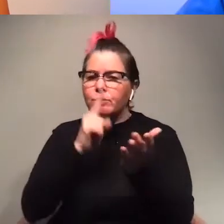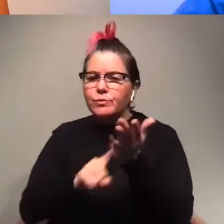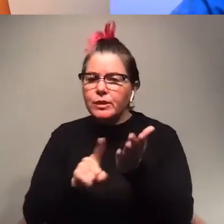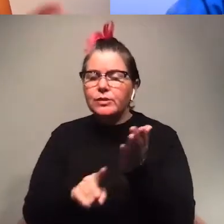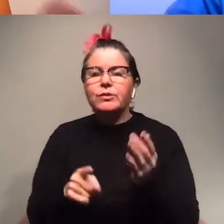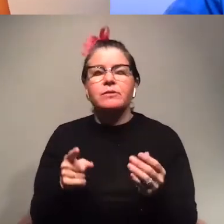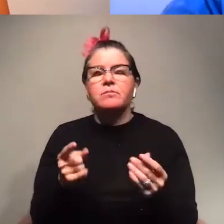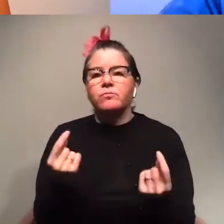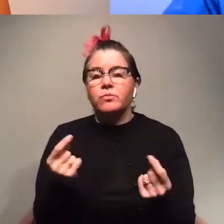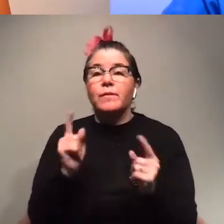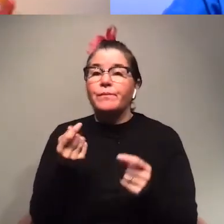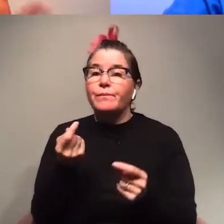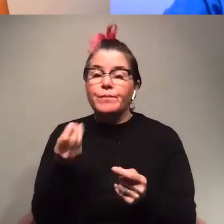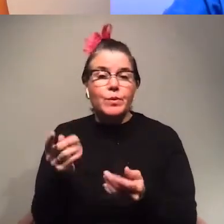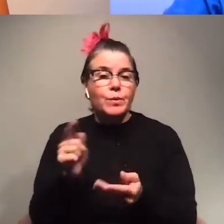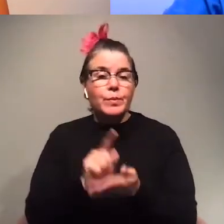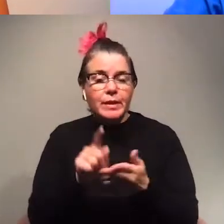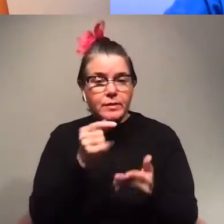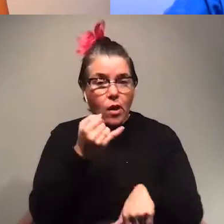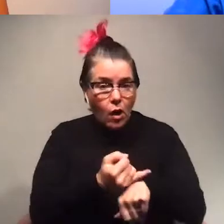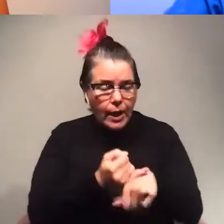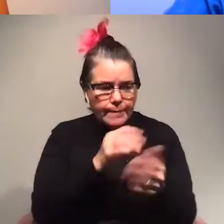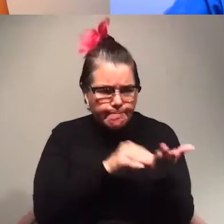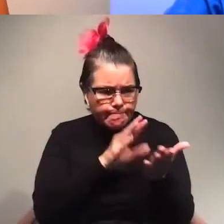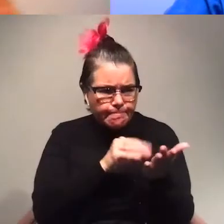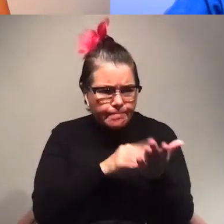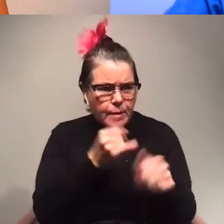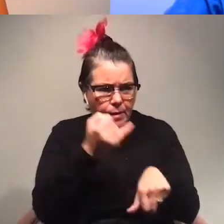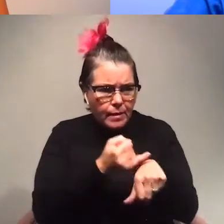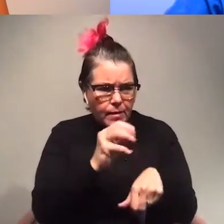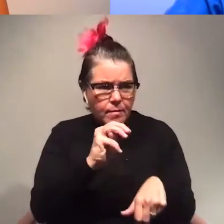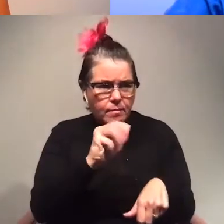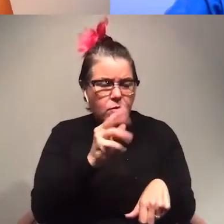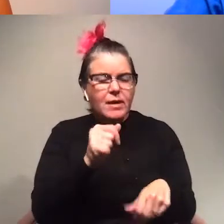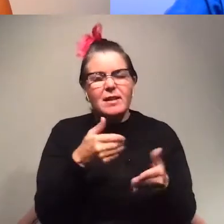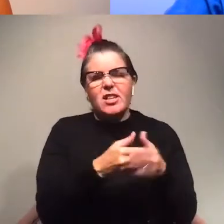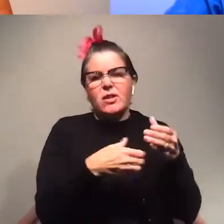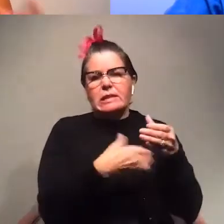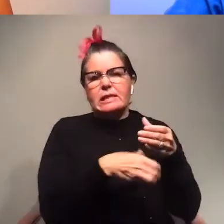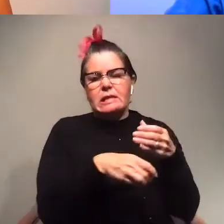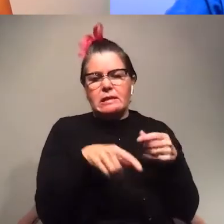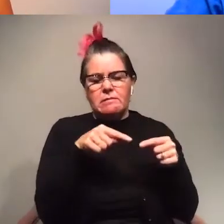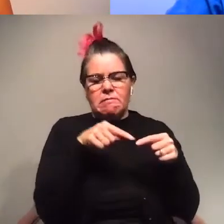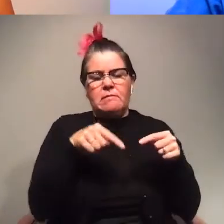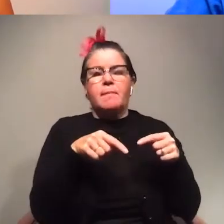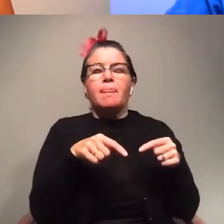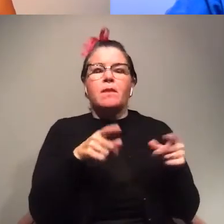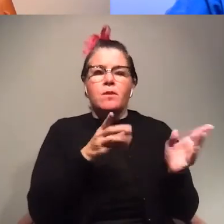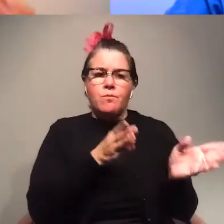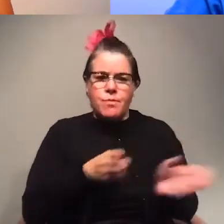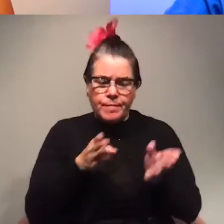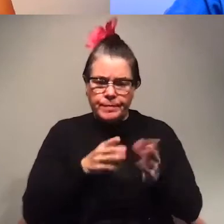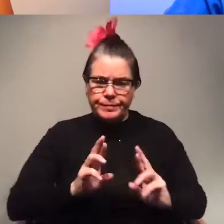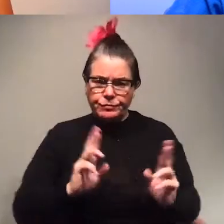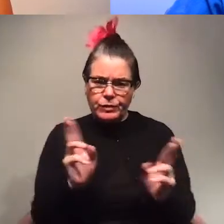few weeks on campus learning everything about the island of Moorea, which is right next to Tahiti, and you prepare to